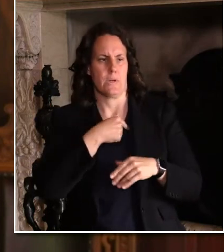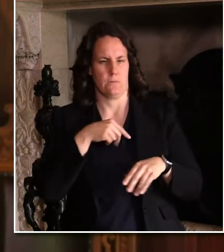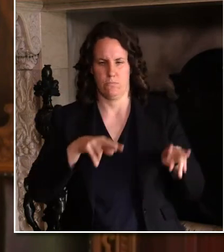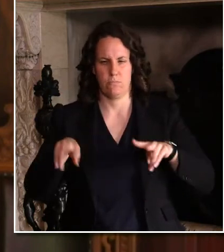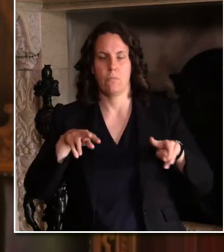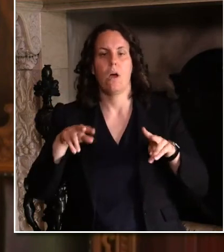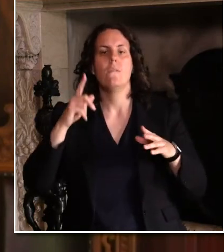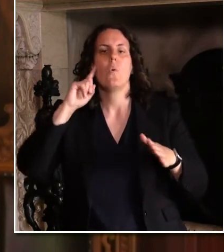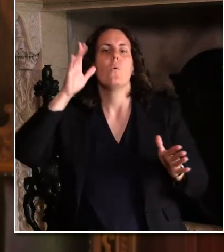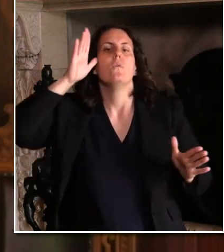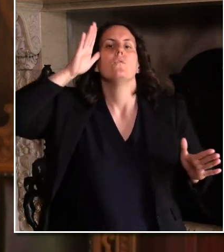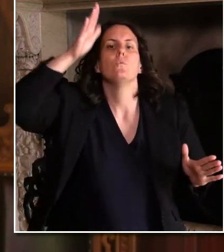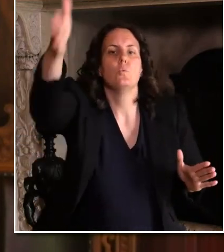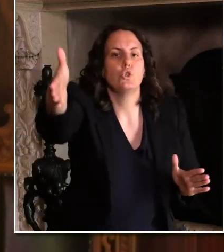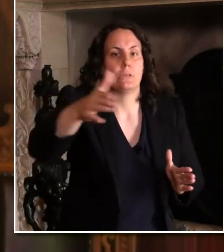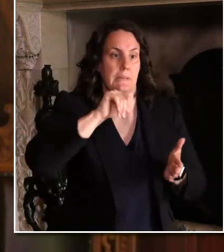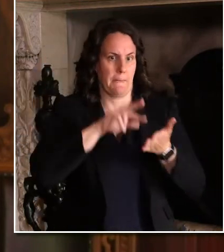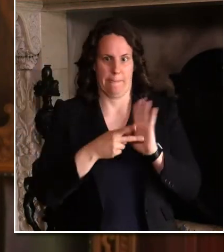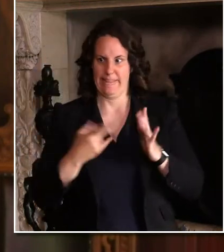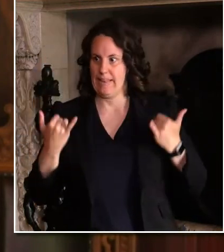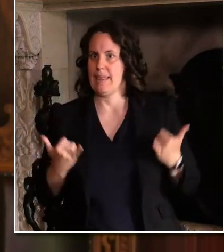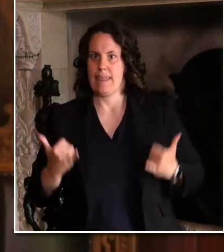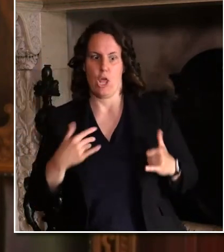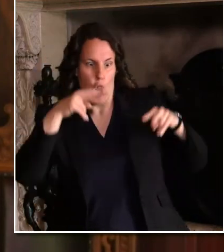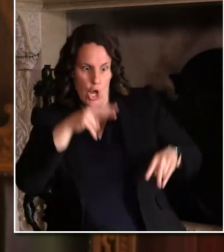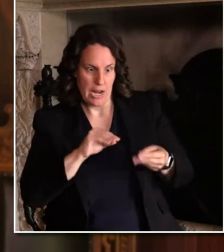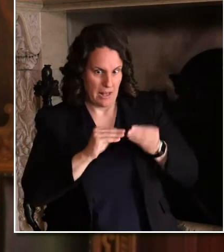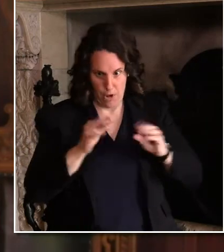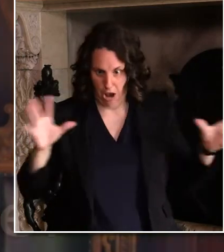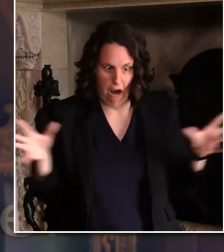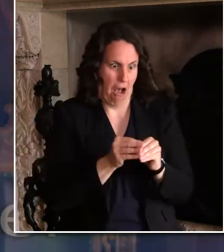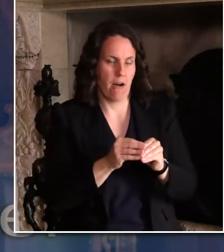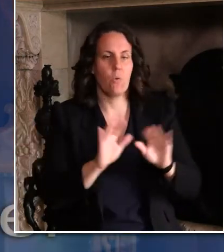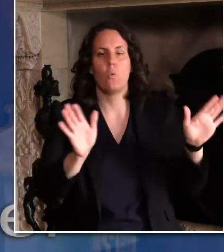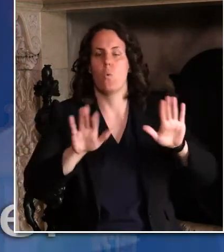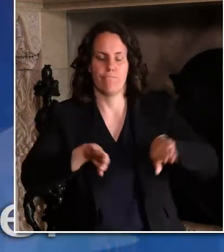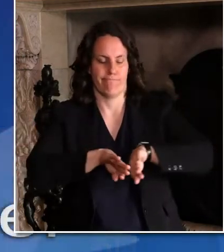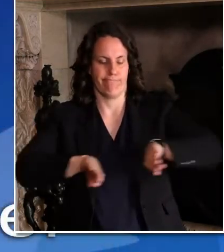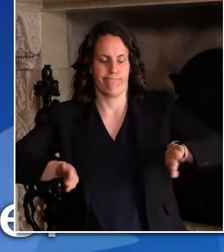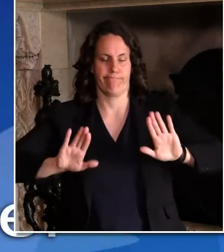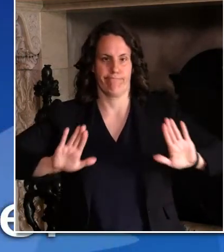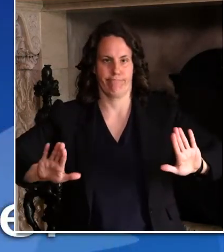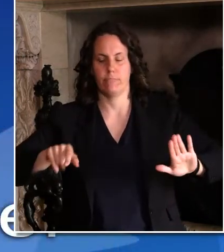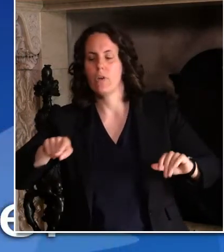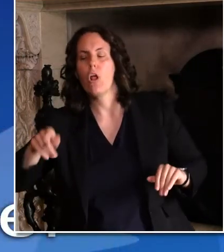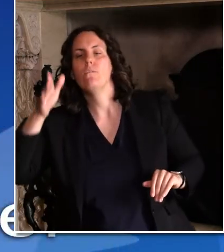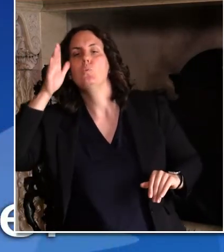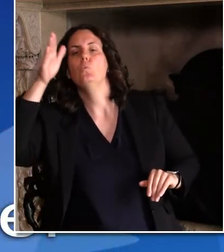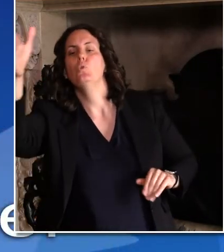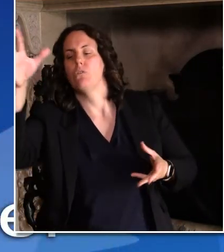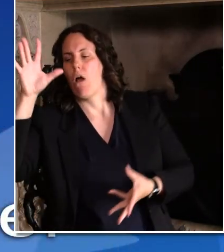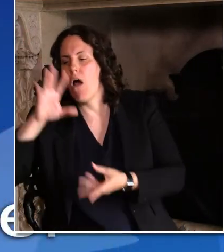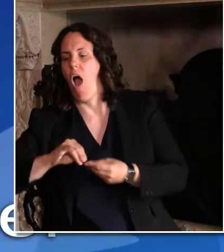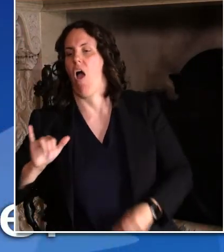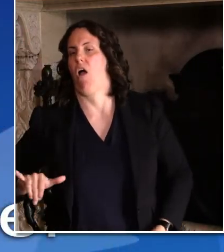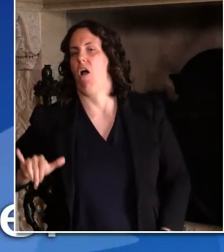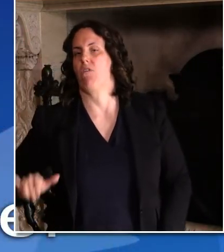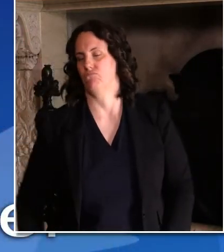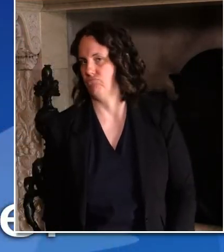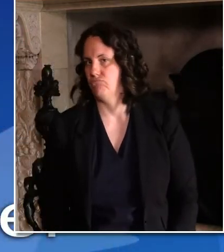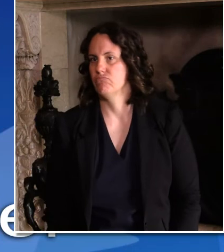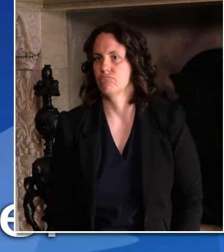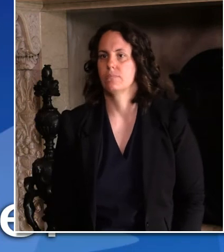purposes and not the ones that we put in our daily counts. Thank you, Brianna. Now to Marty Glazer from Spectrum News 1.